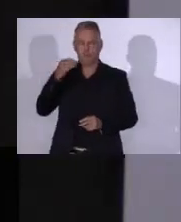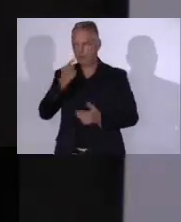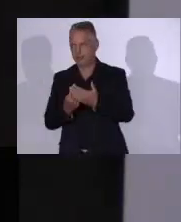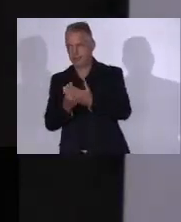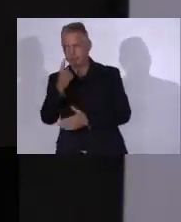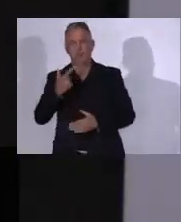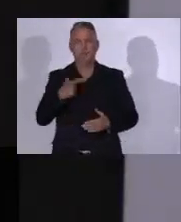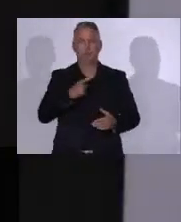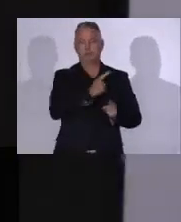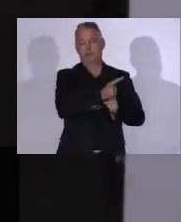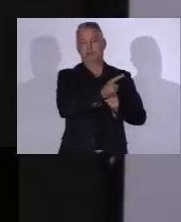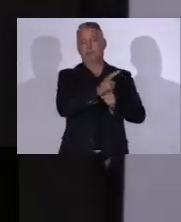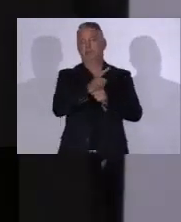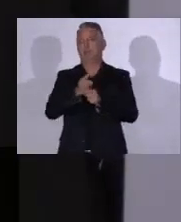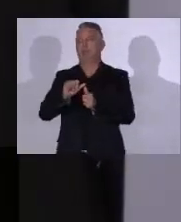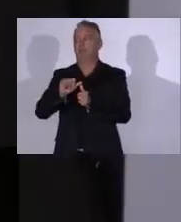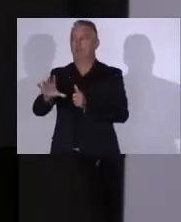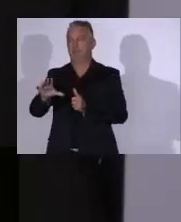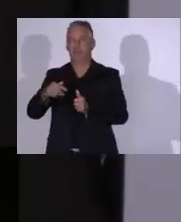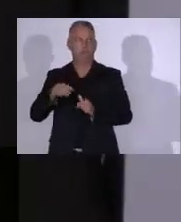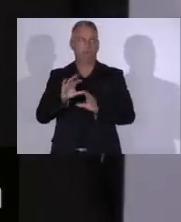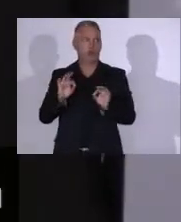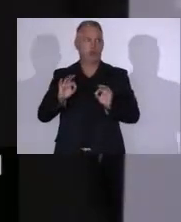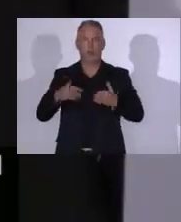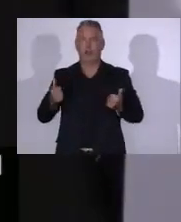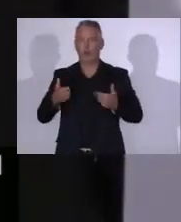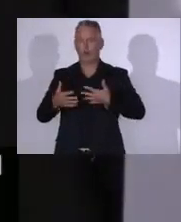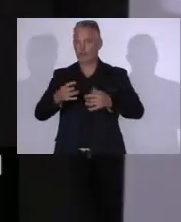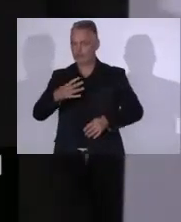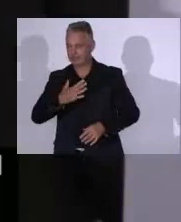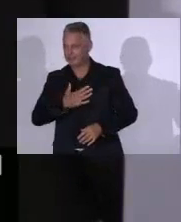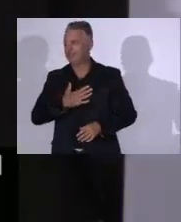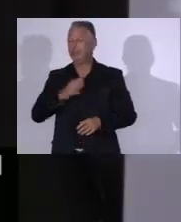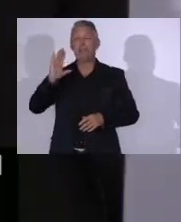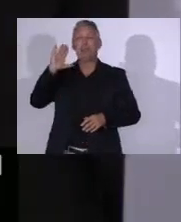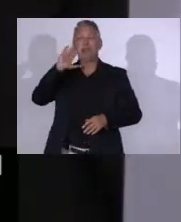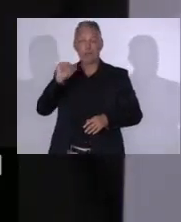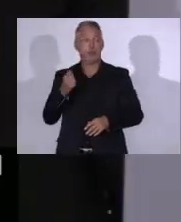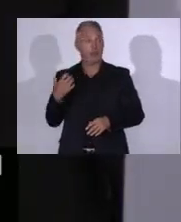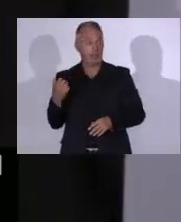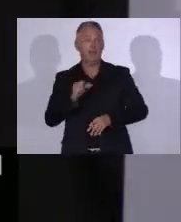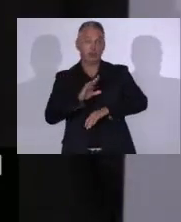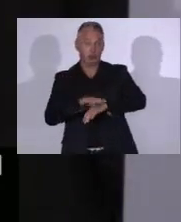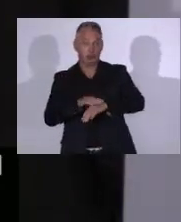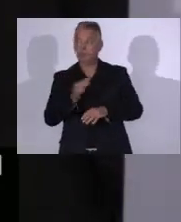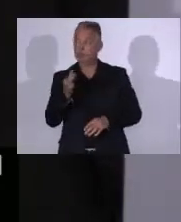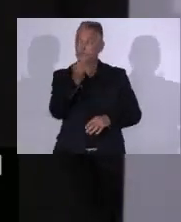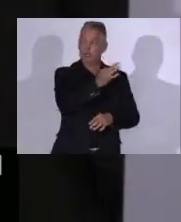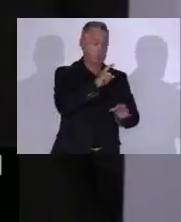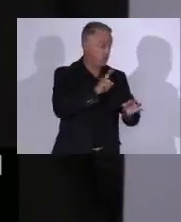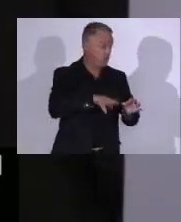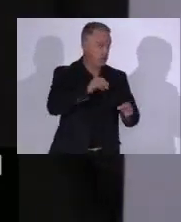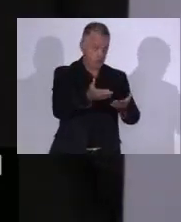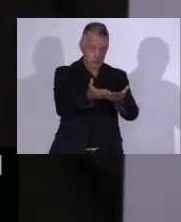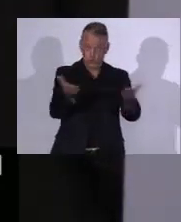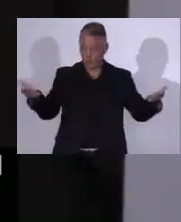is just so good and I'm so disorganized. But we have time for a few questions, either from this room